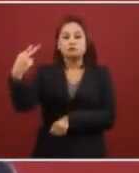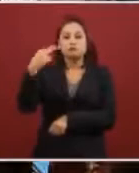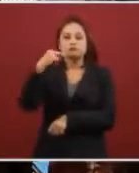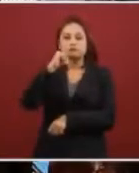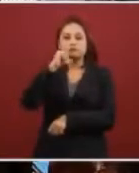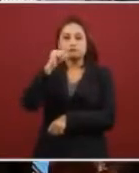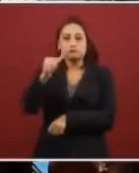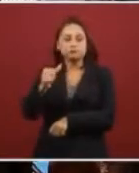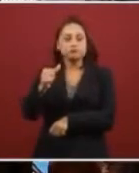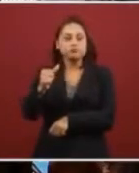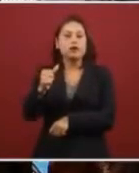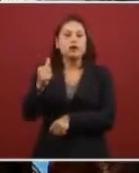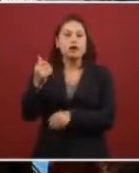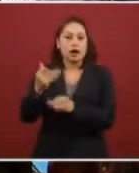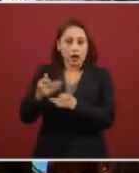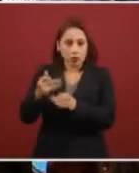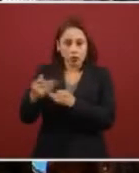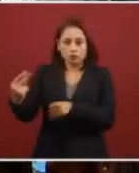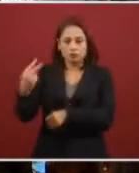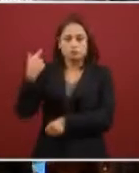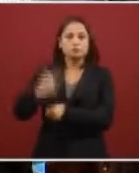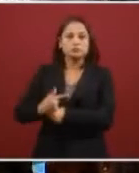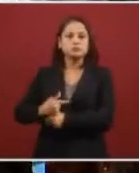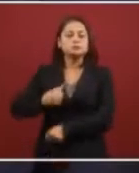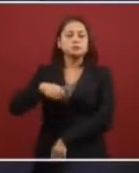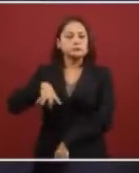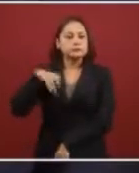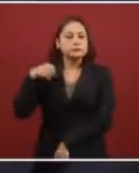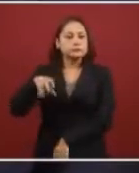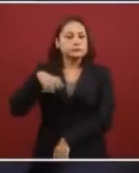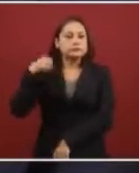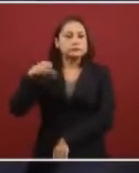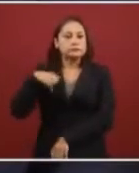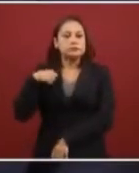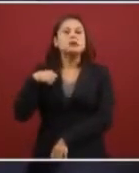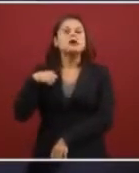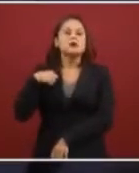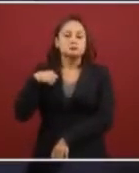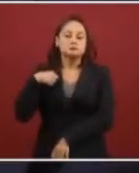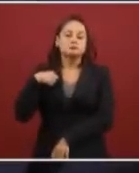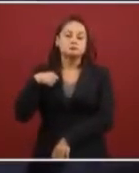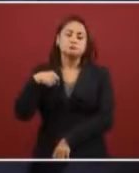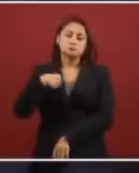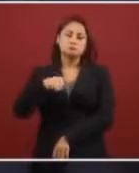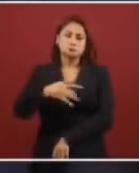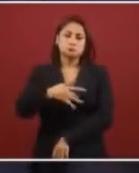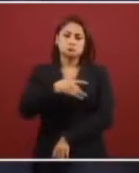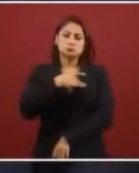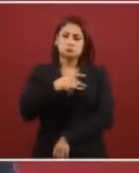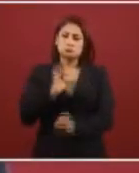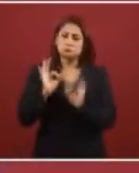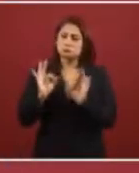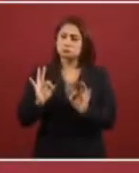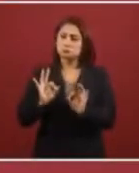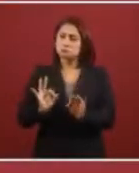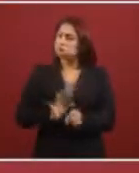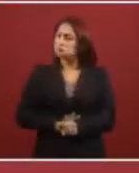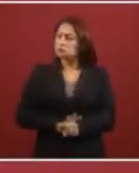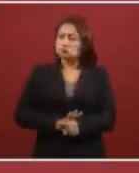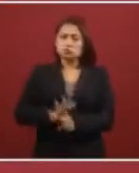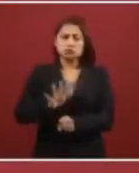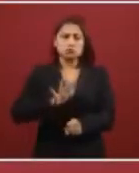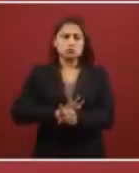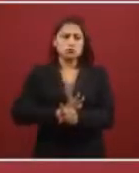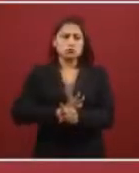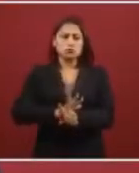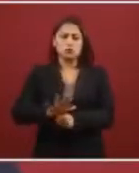we are taking forth. Pues estoy satisfecho. And I'm satisfied with the results. Y creo que este and